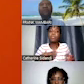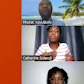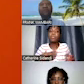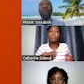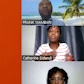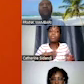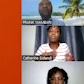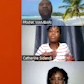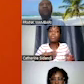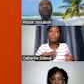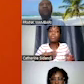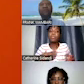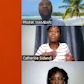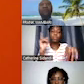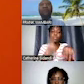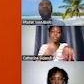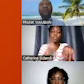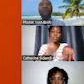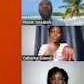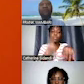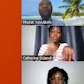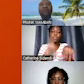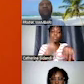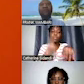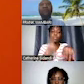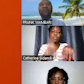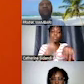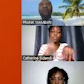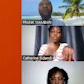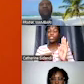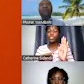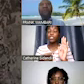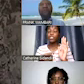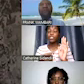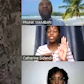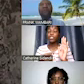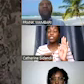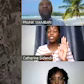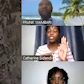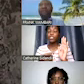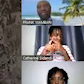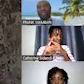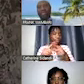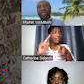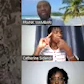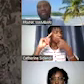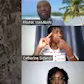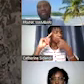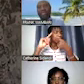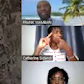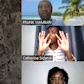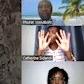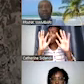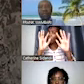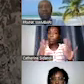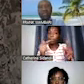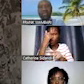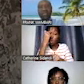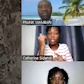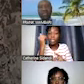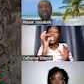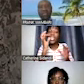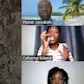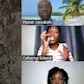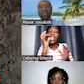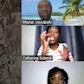issue of reflection or doing a reflection is very, very important, because if you don't, then you may